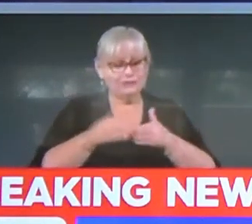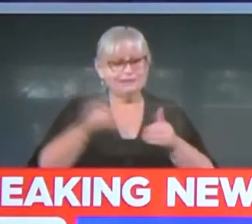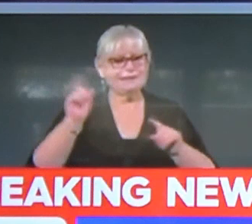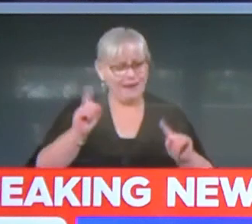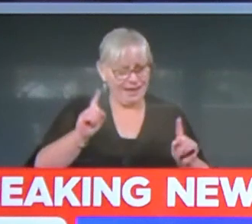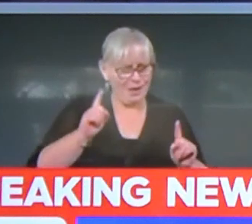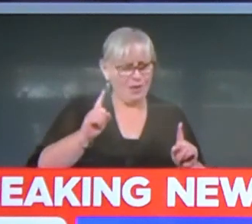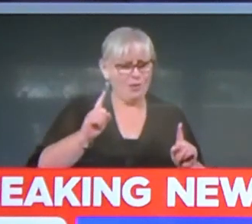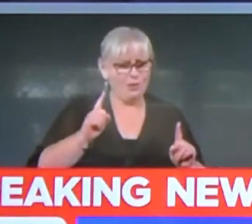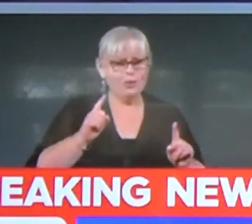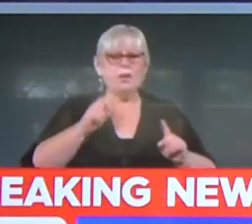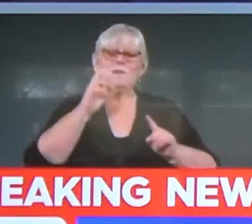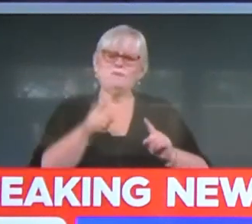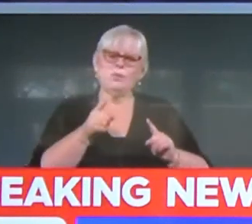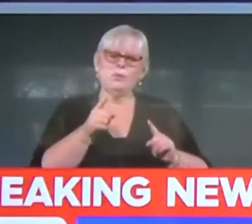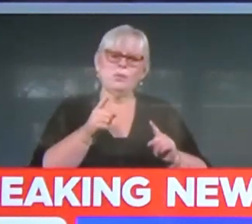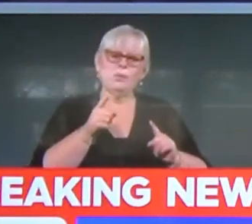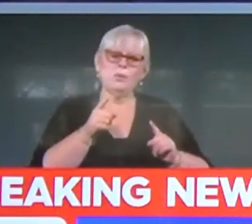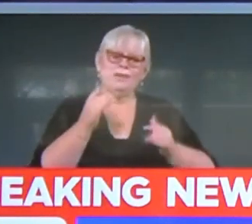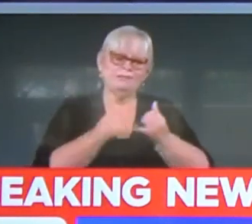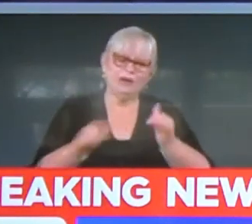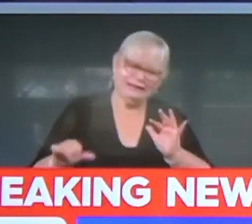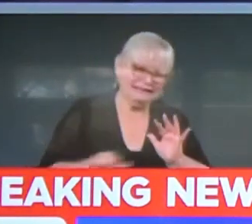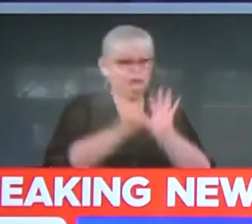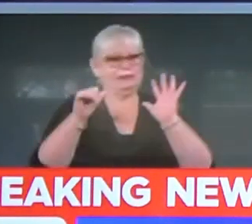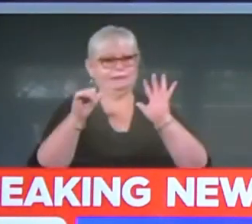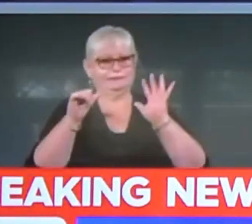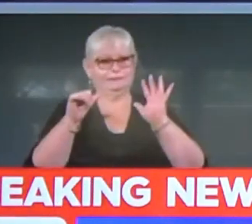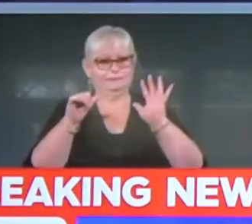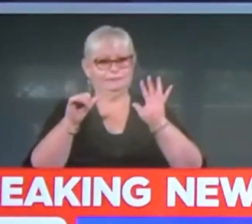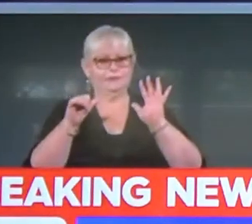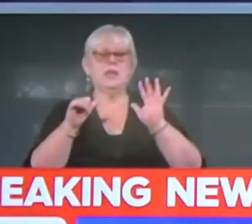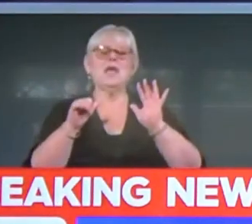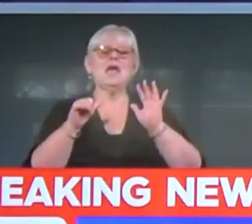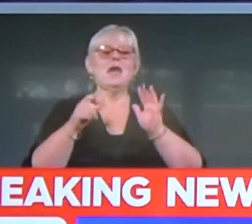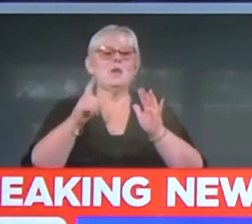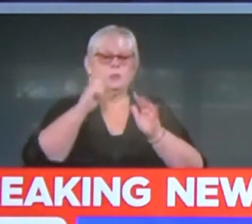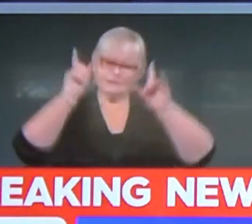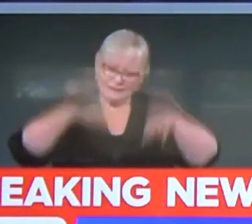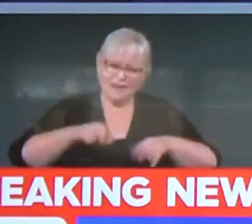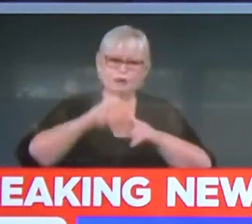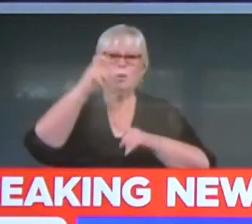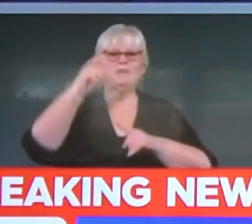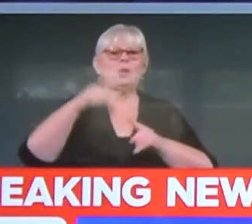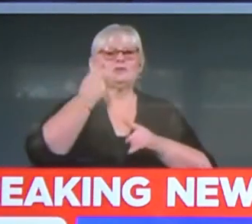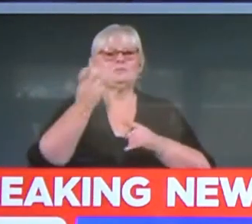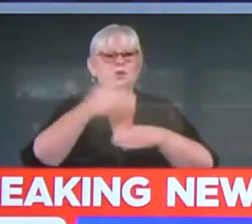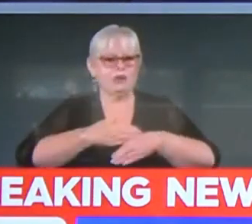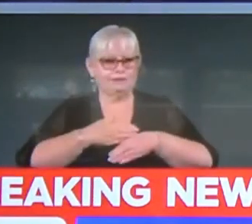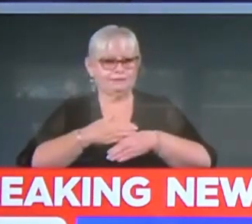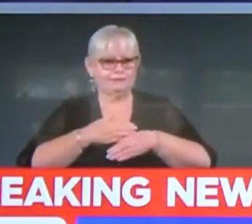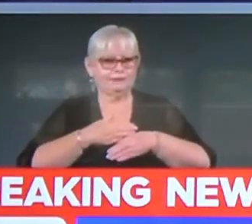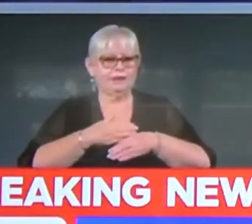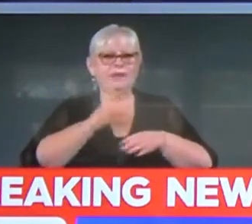applied when it comes to the strict enforcement of these arrangements, and that will come in from midnight tomorrow night, and states